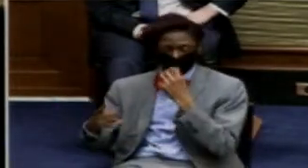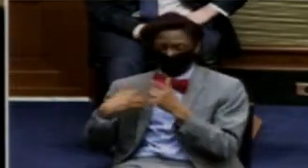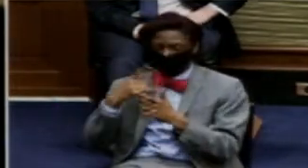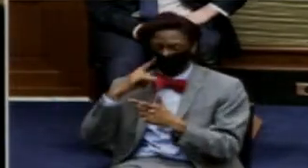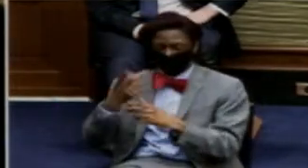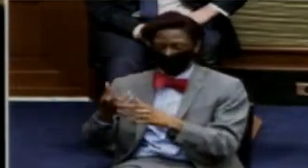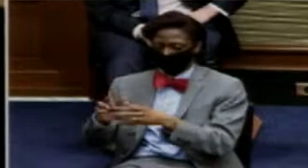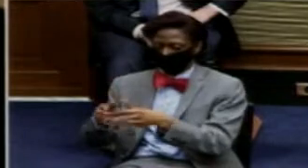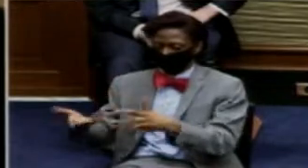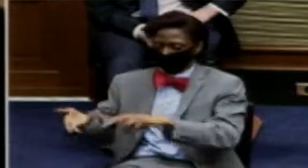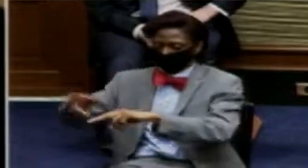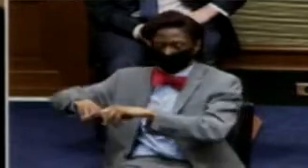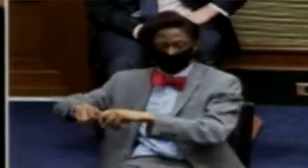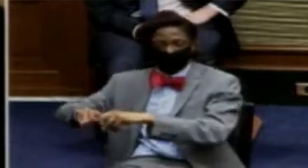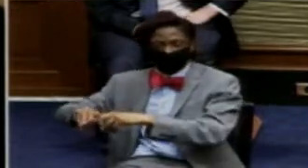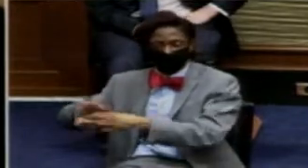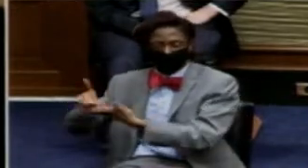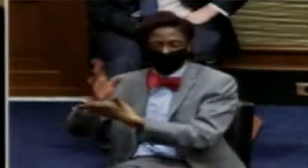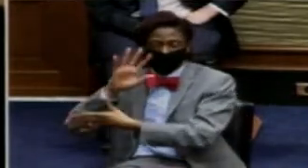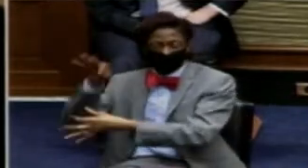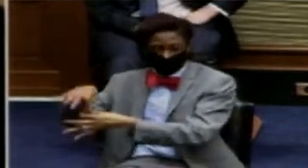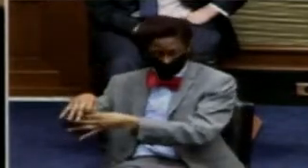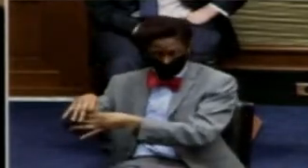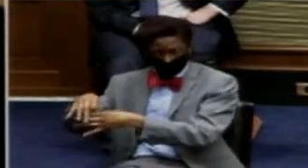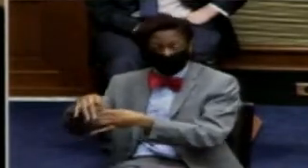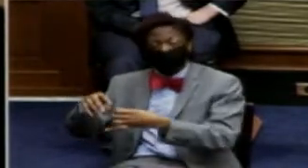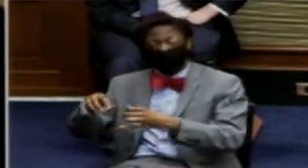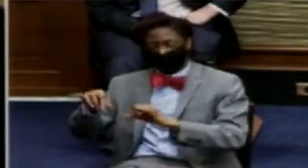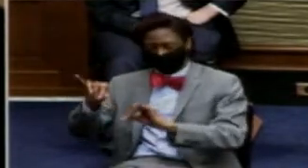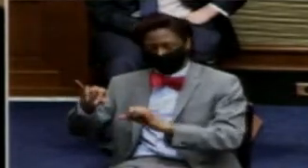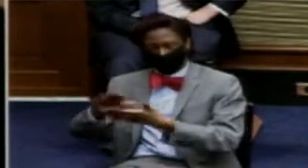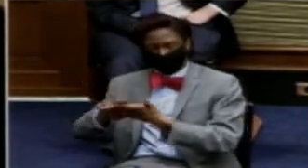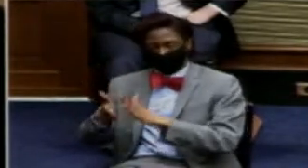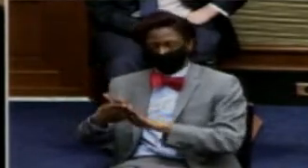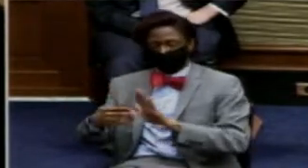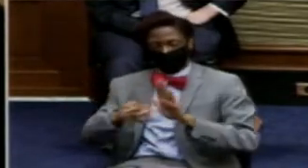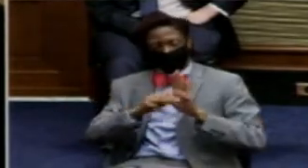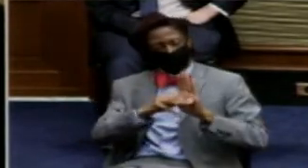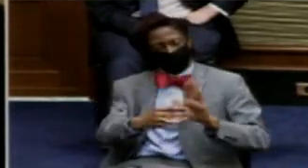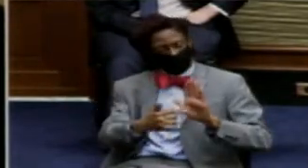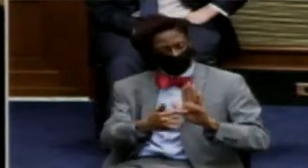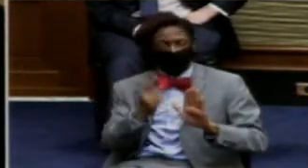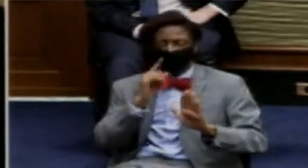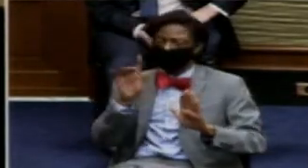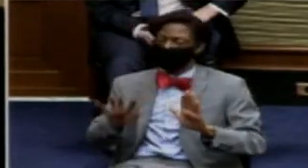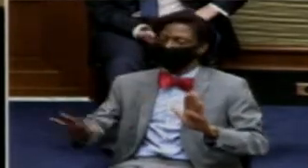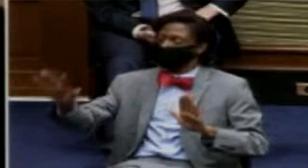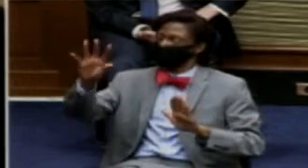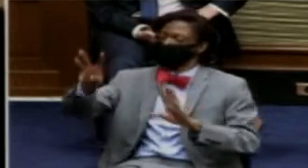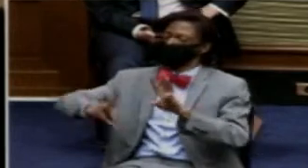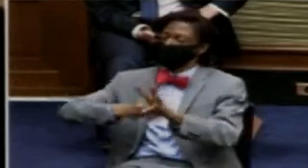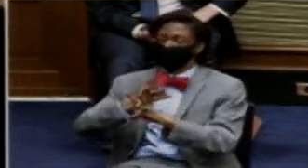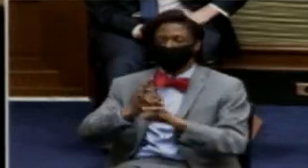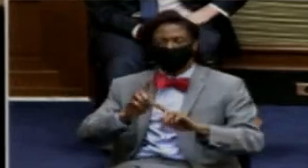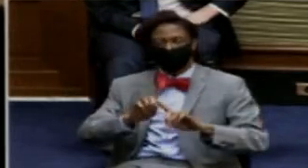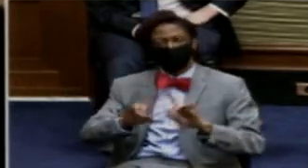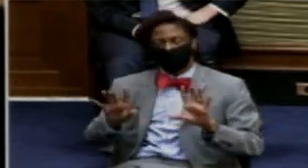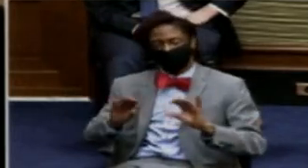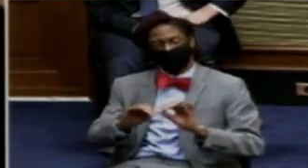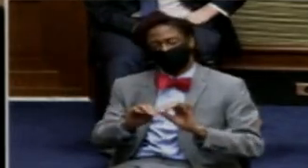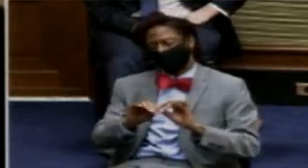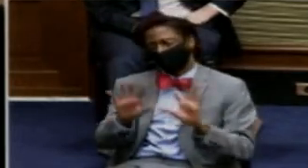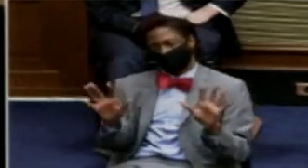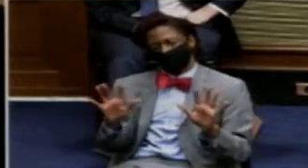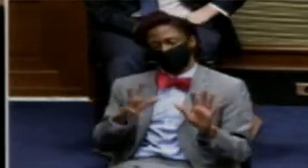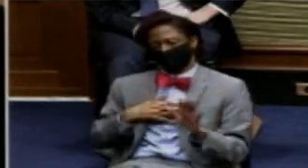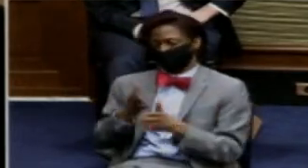vote. In the process, it has become a model for the world. Yet it remains painfully clear that the right